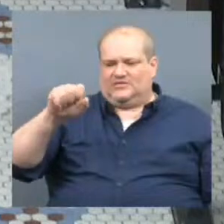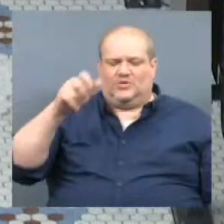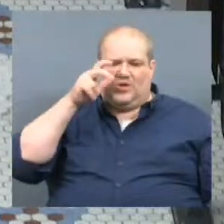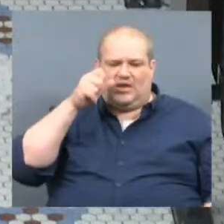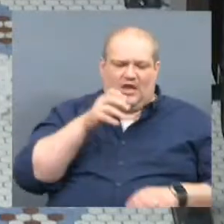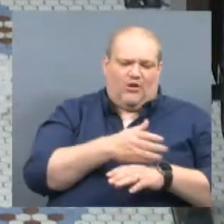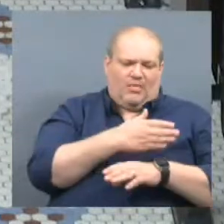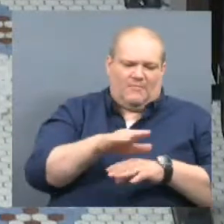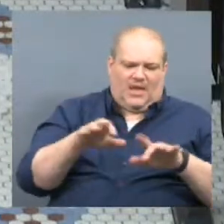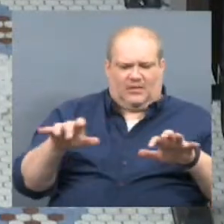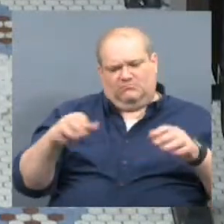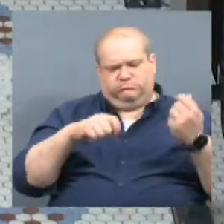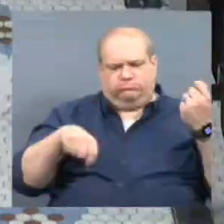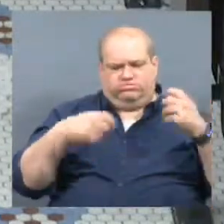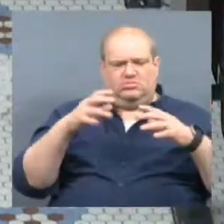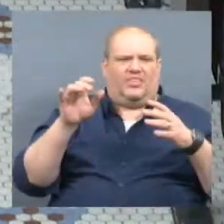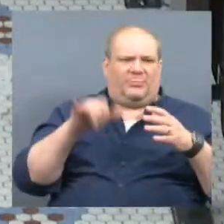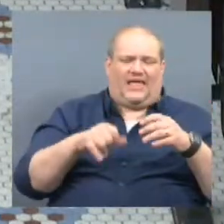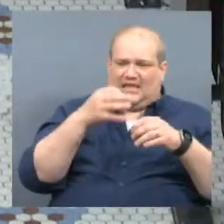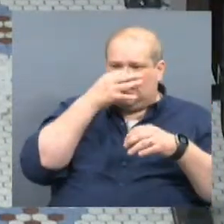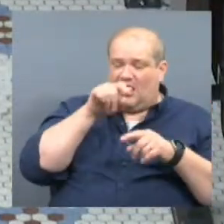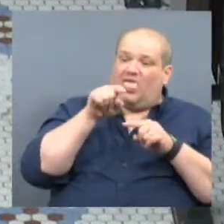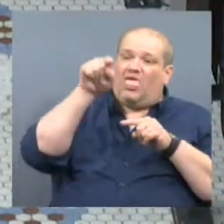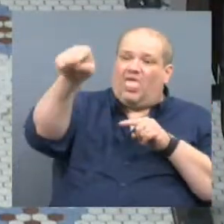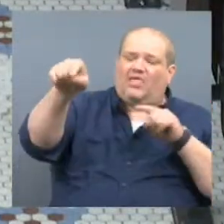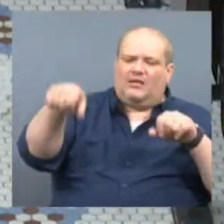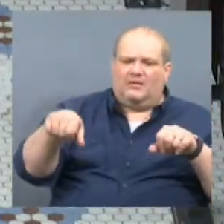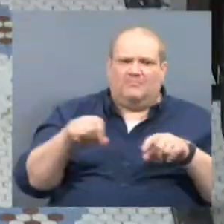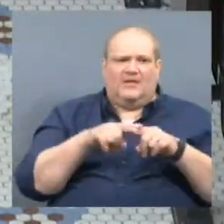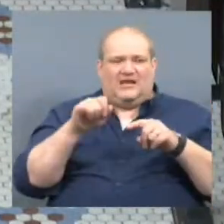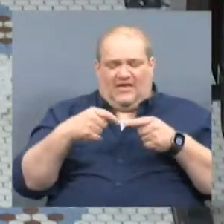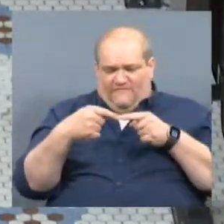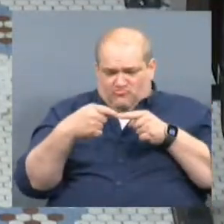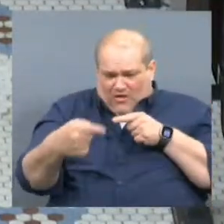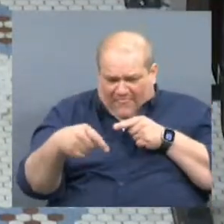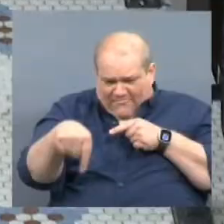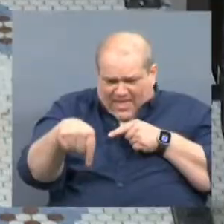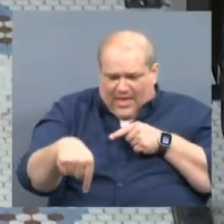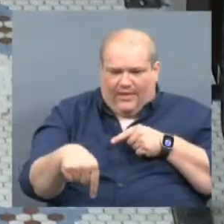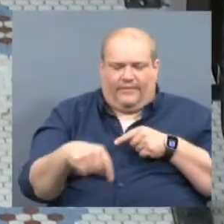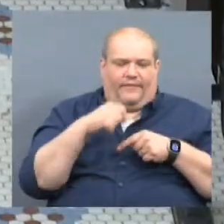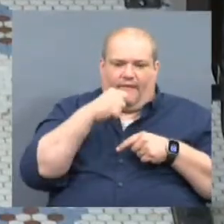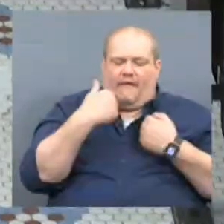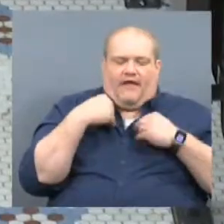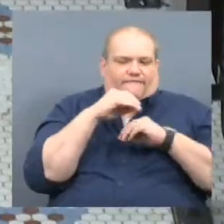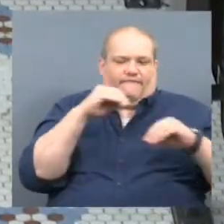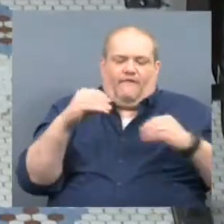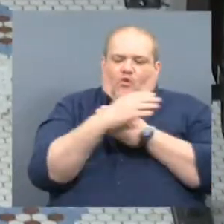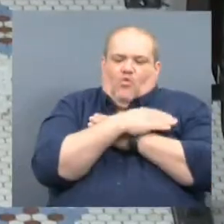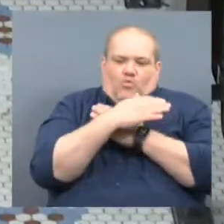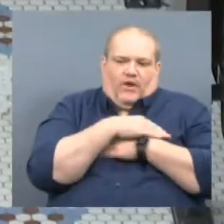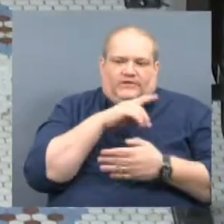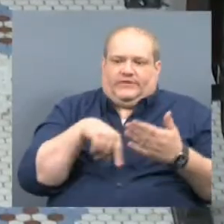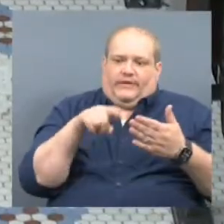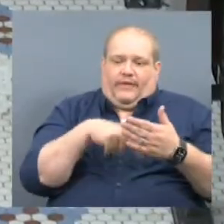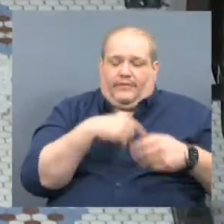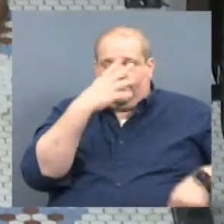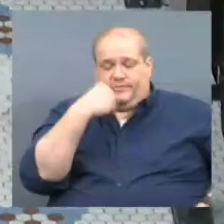band. So, that's up the street from us. So if they right there, you won't get no rest. You can cancel some